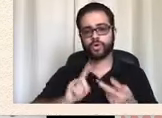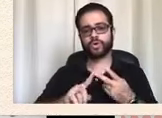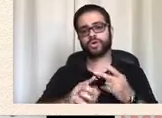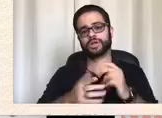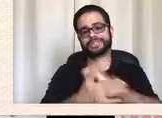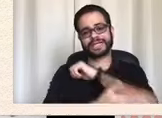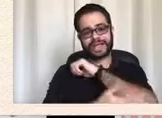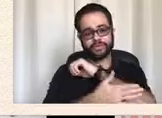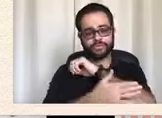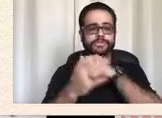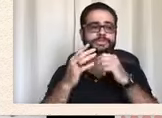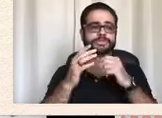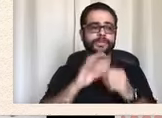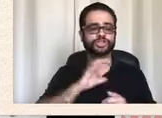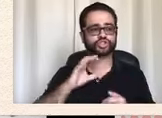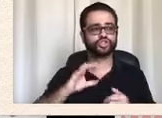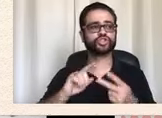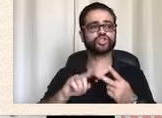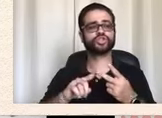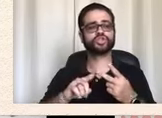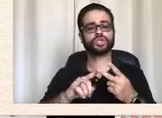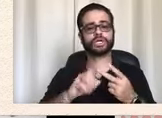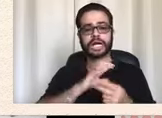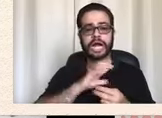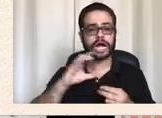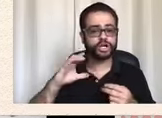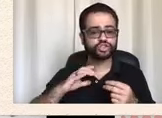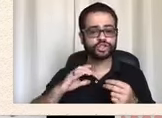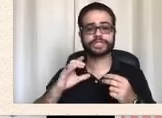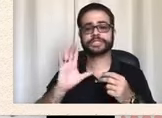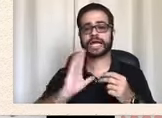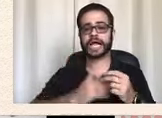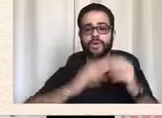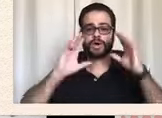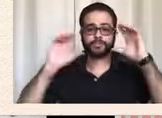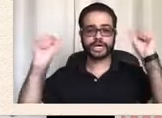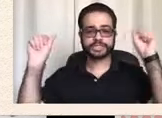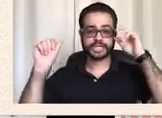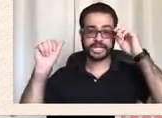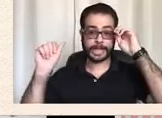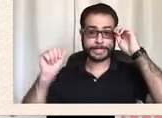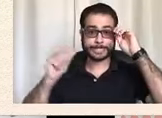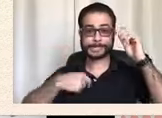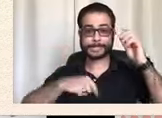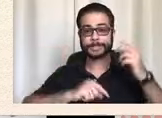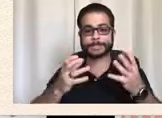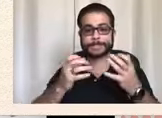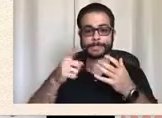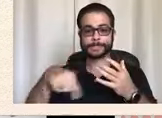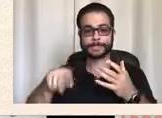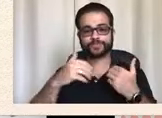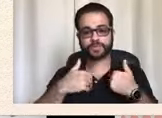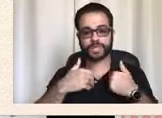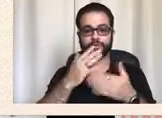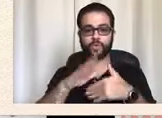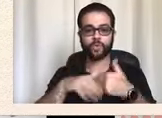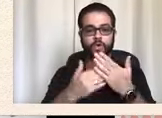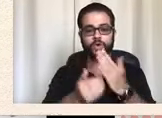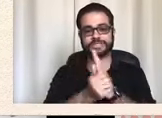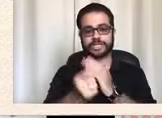legislators, Congress, our president, and we want you guys to have the skills that you need and understand that